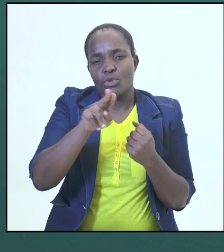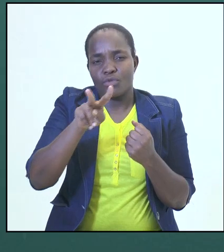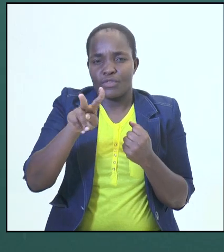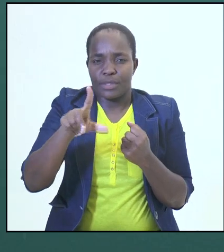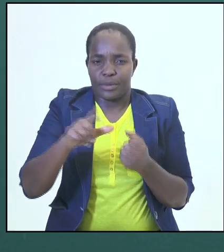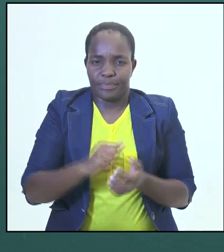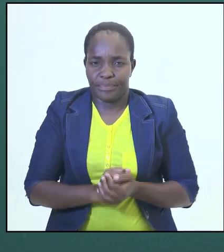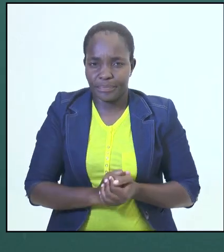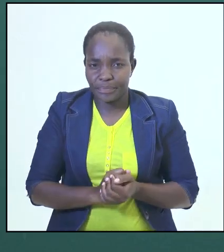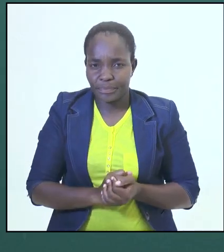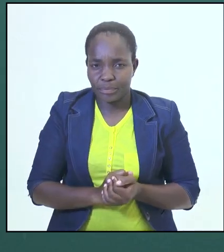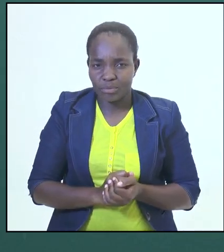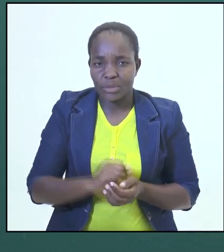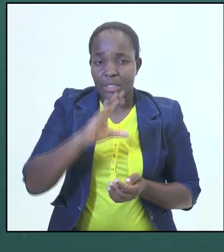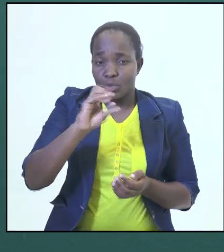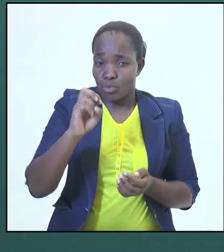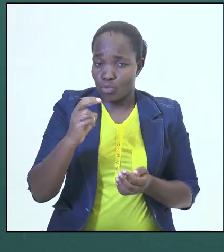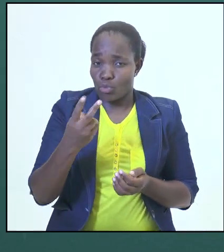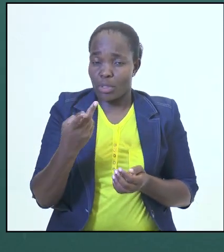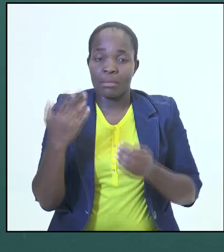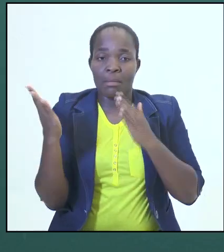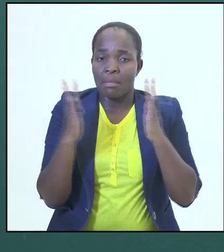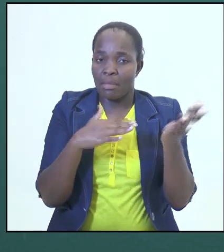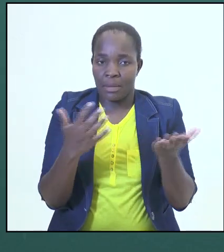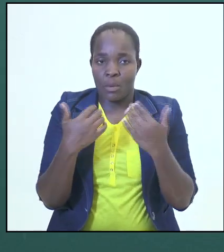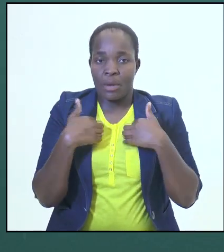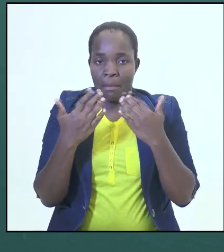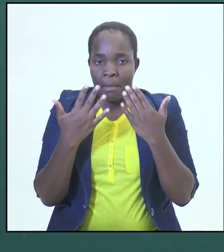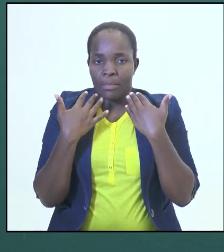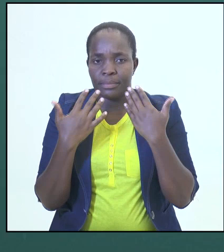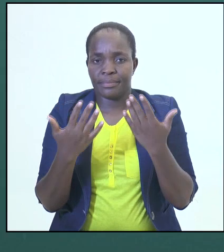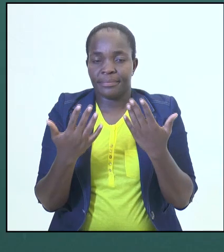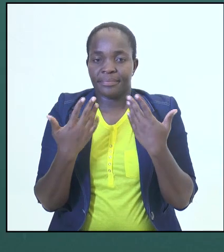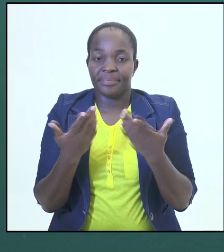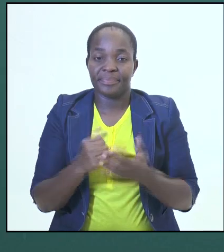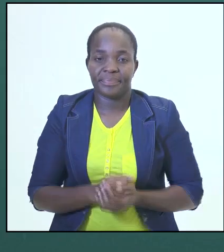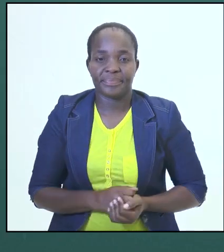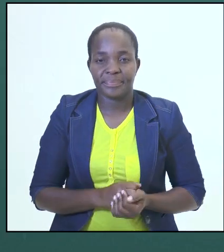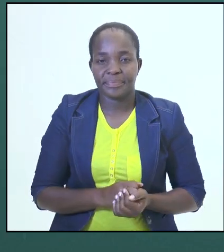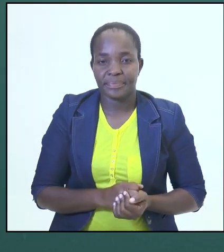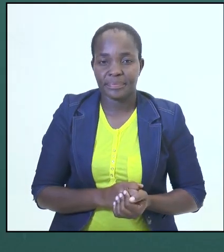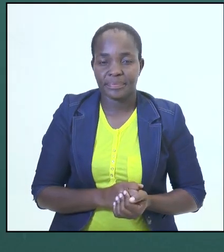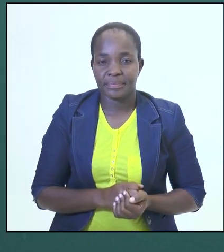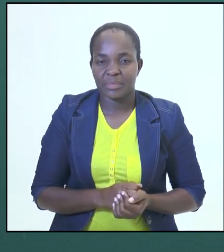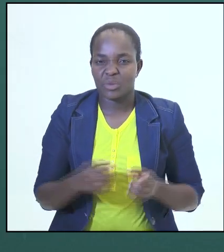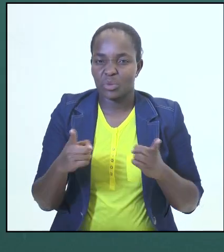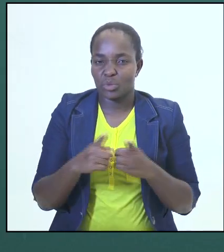Carbon dioxide is found naturally in the air that we breathe. Its scientific symbol is CO2.